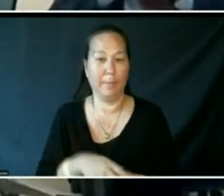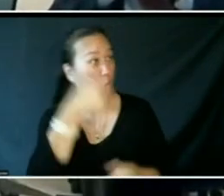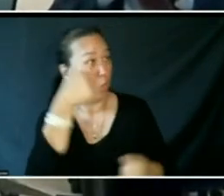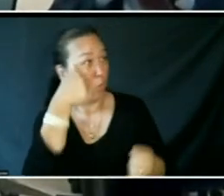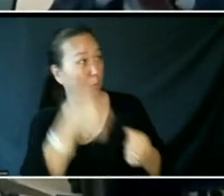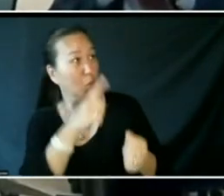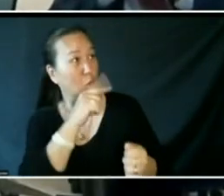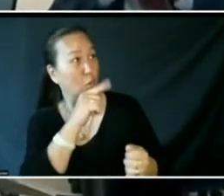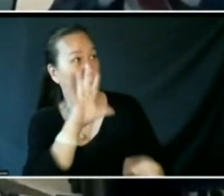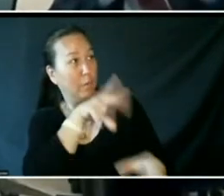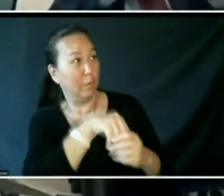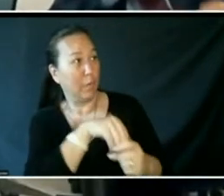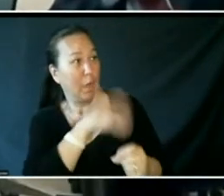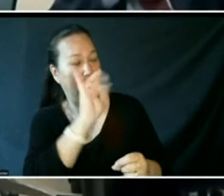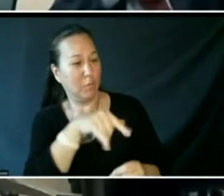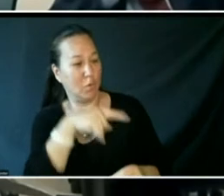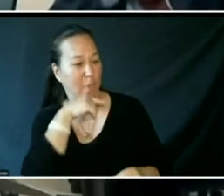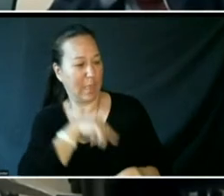discussions around the Thanksgiving time